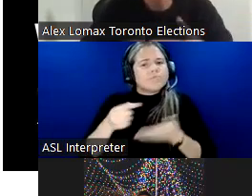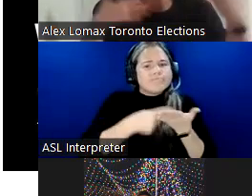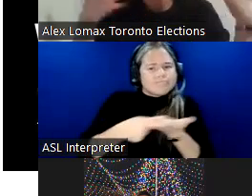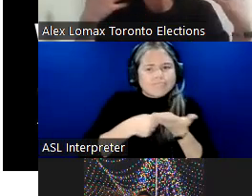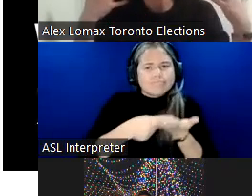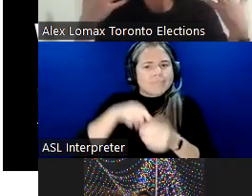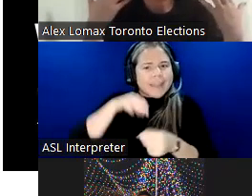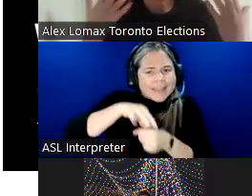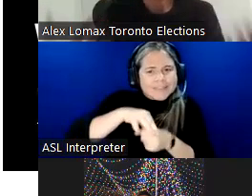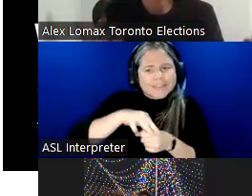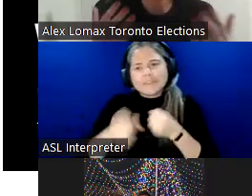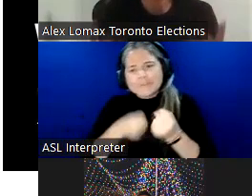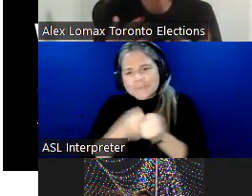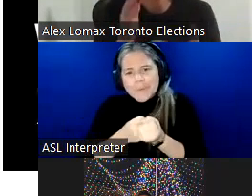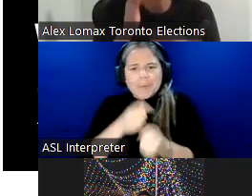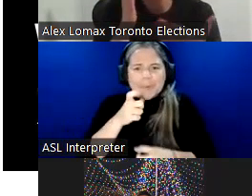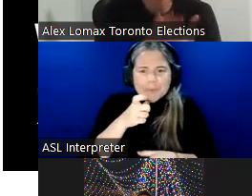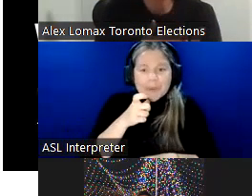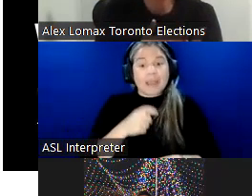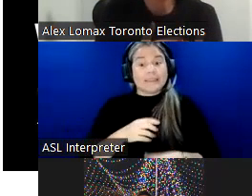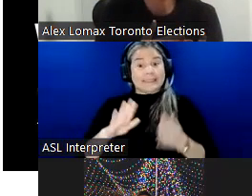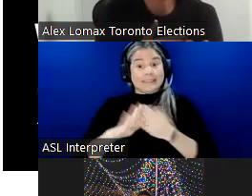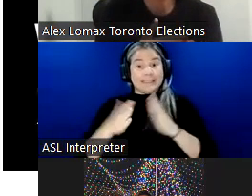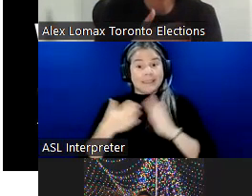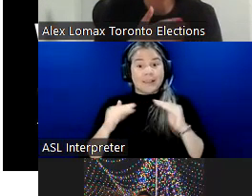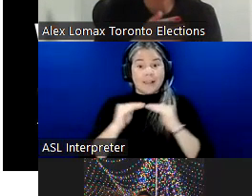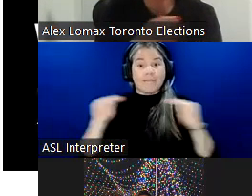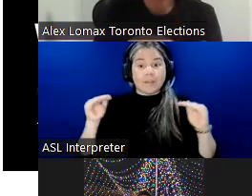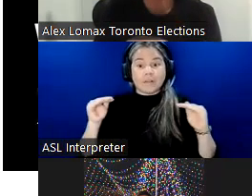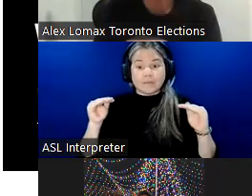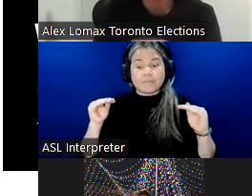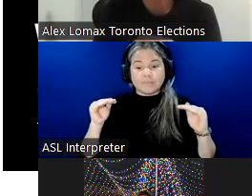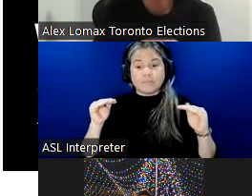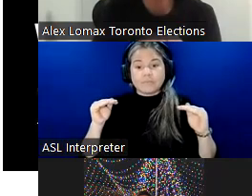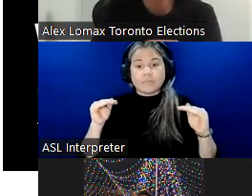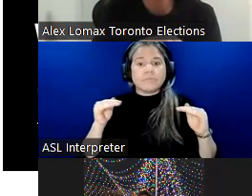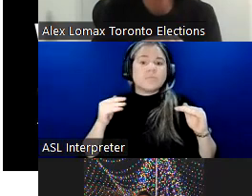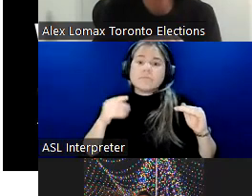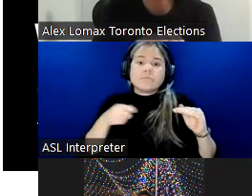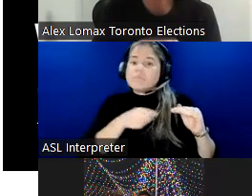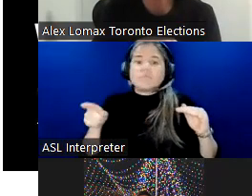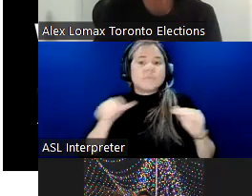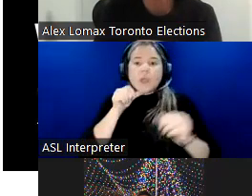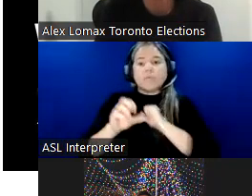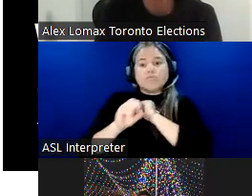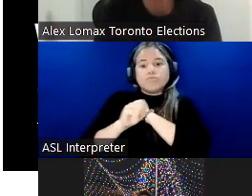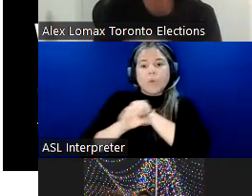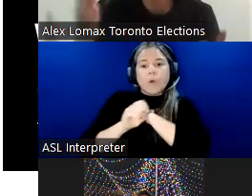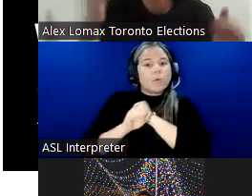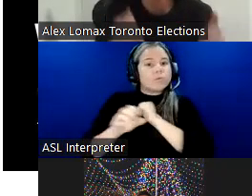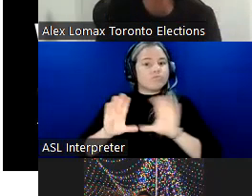is that they will not be looking at an elected a party on their ballot paper when they